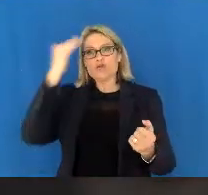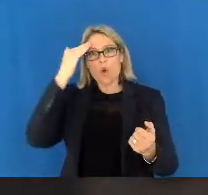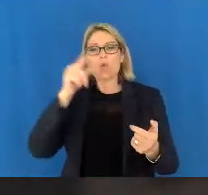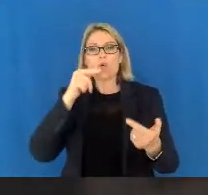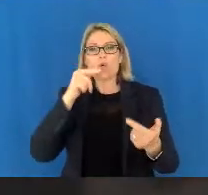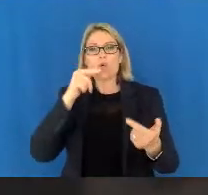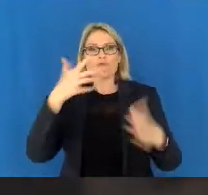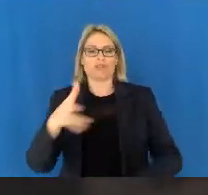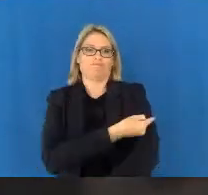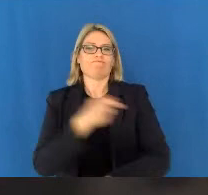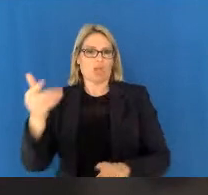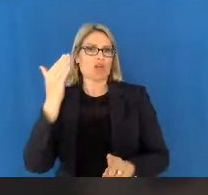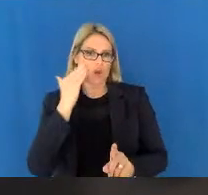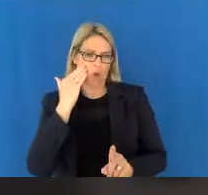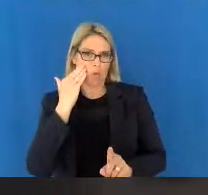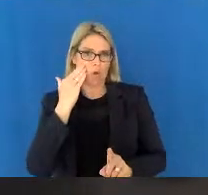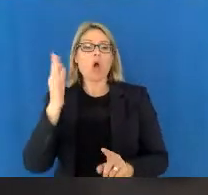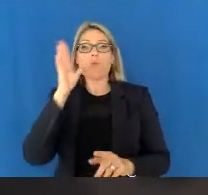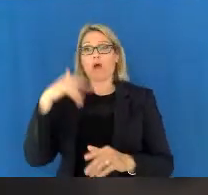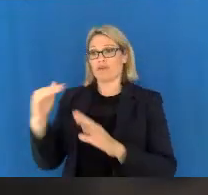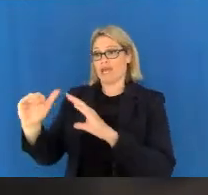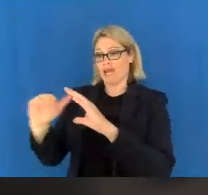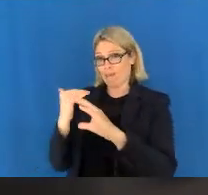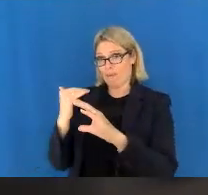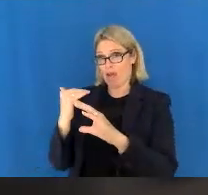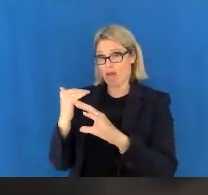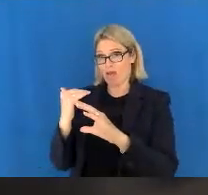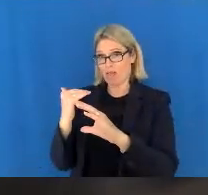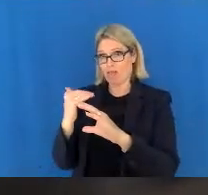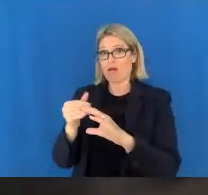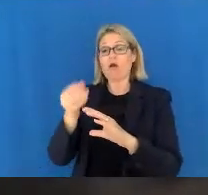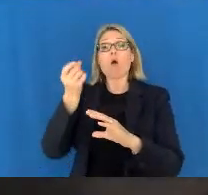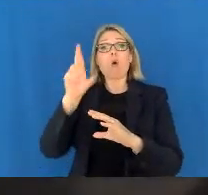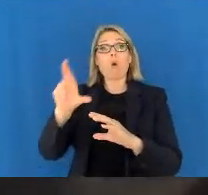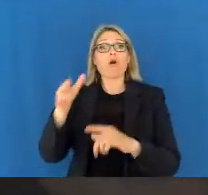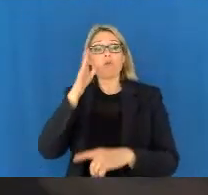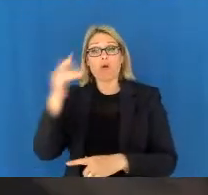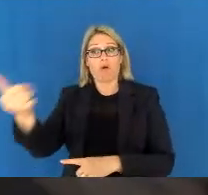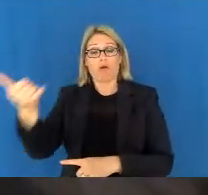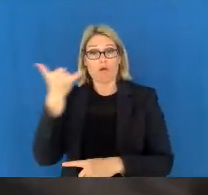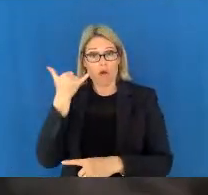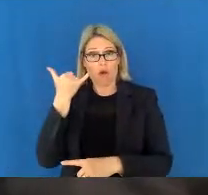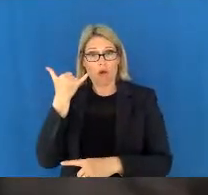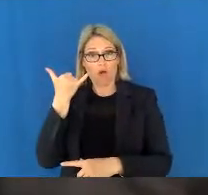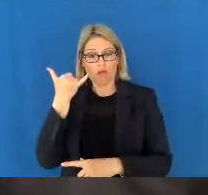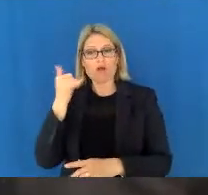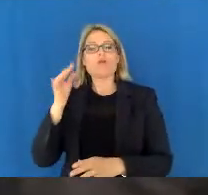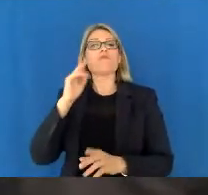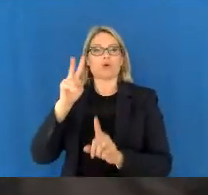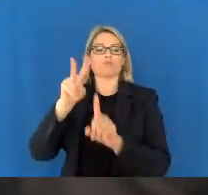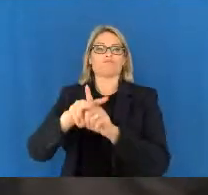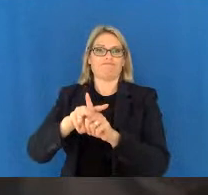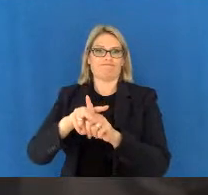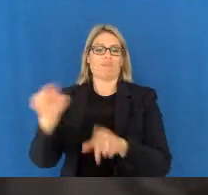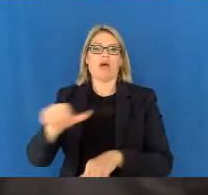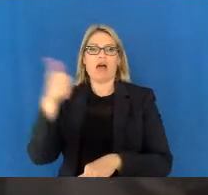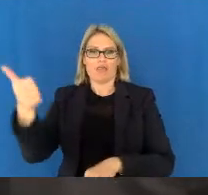will receive either an email or a phone call to schedule the second dose.